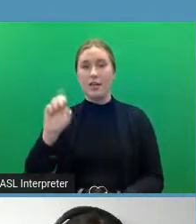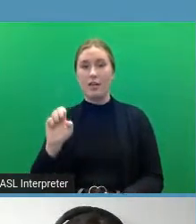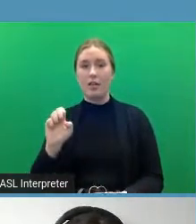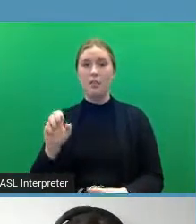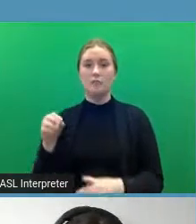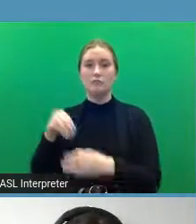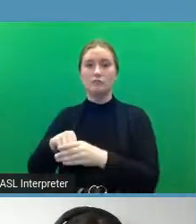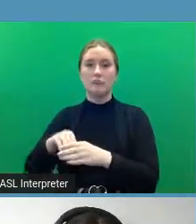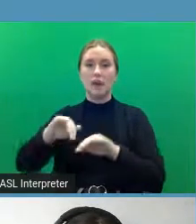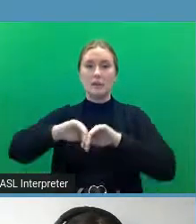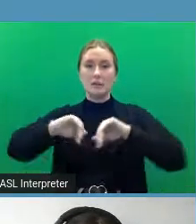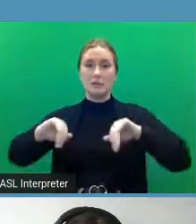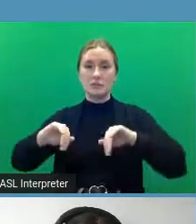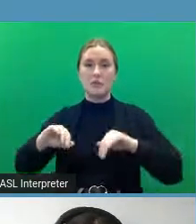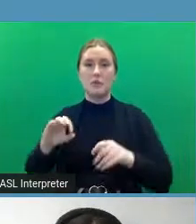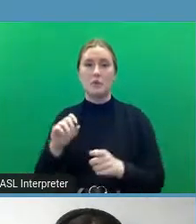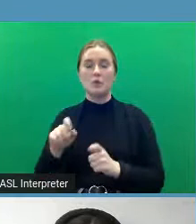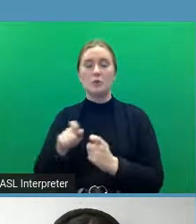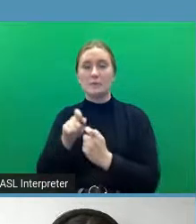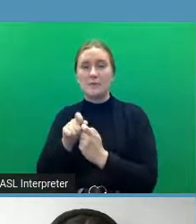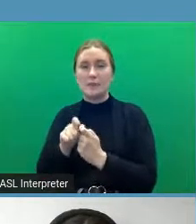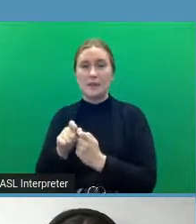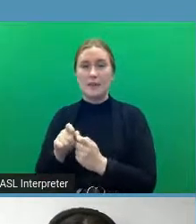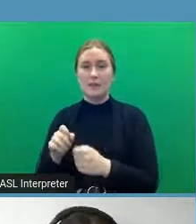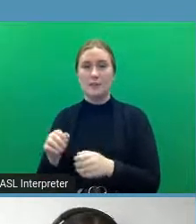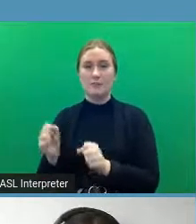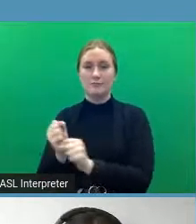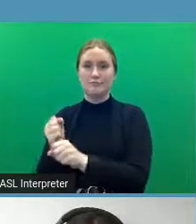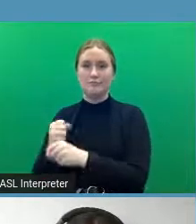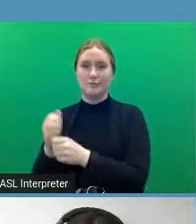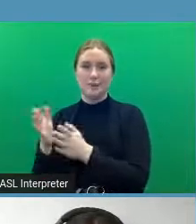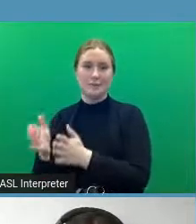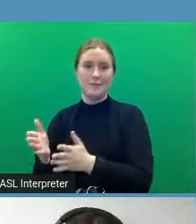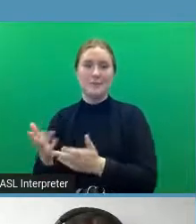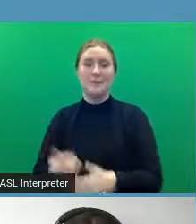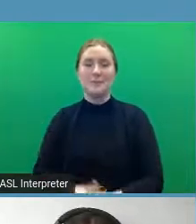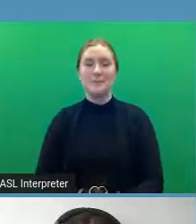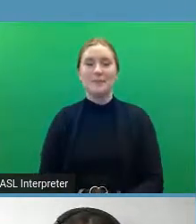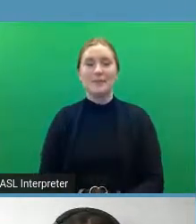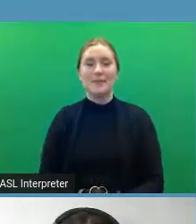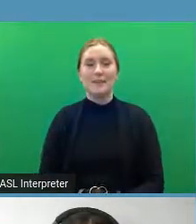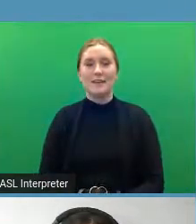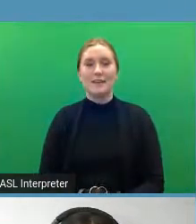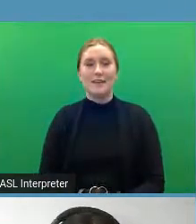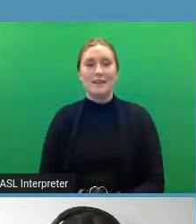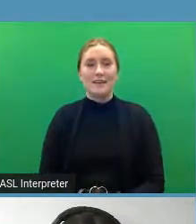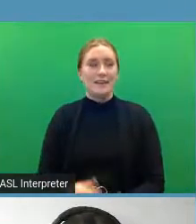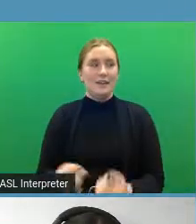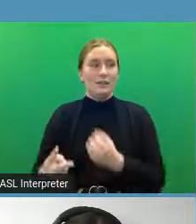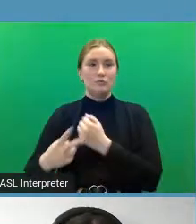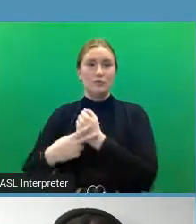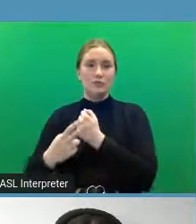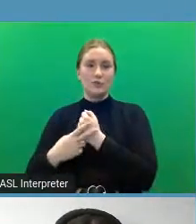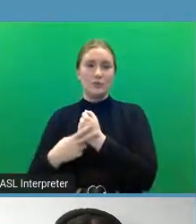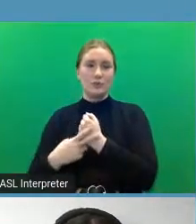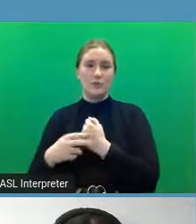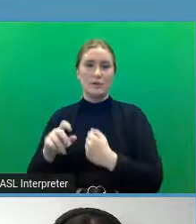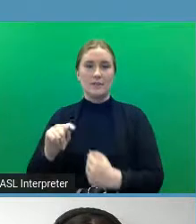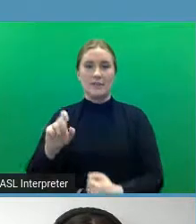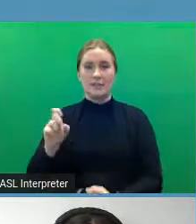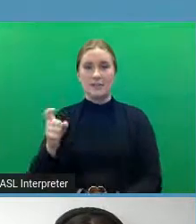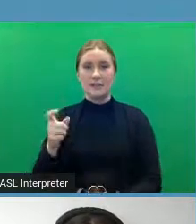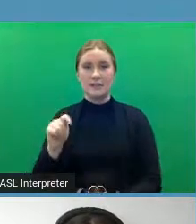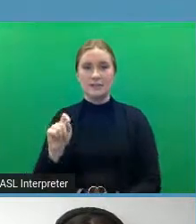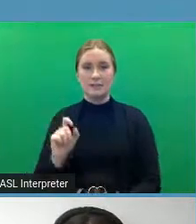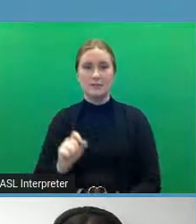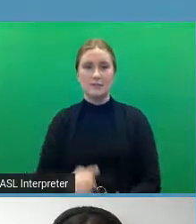a special format. And it's important to recognize that they're stored as text because these can be read by screen readers.